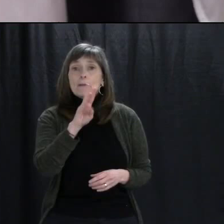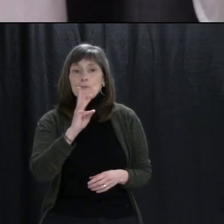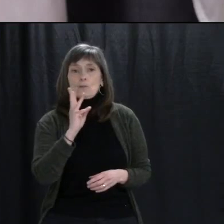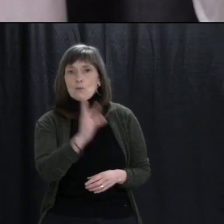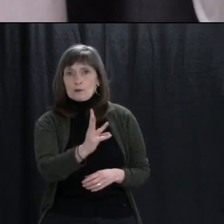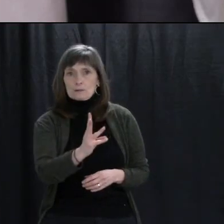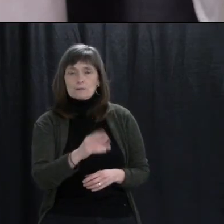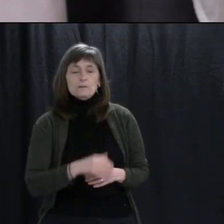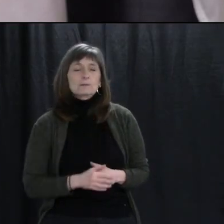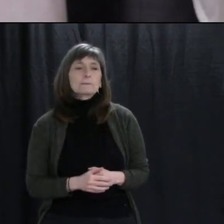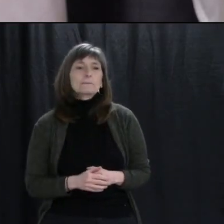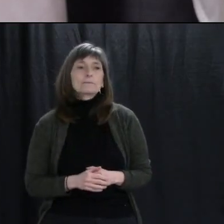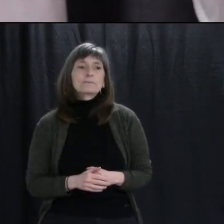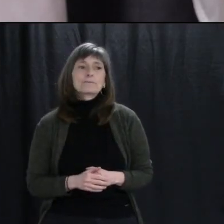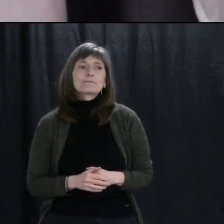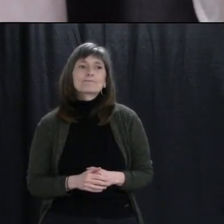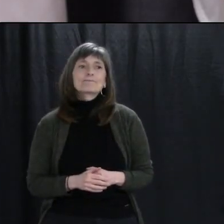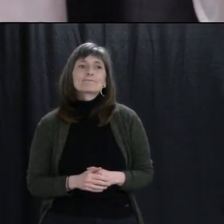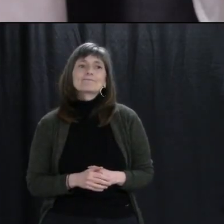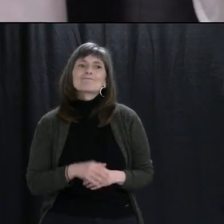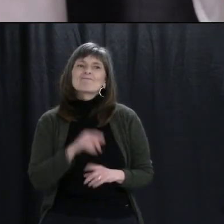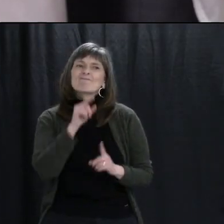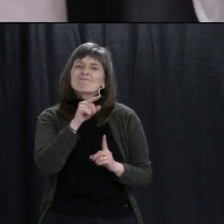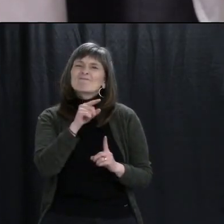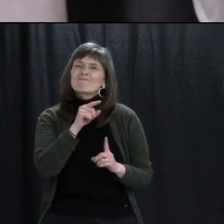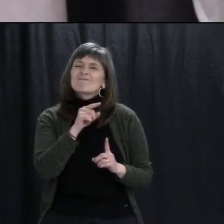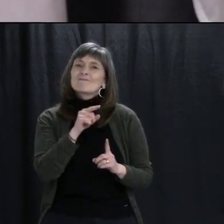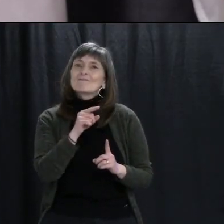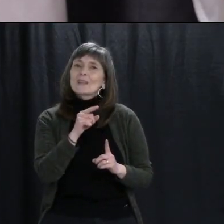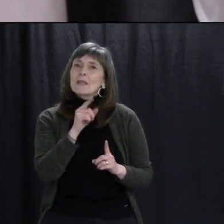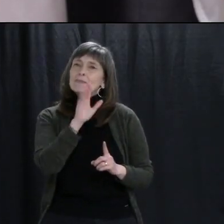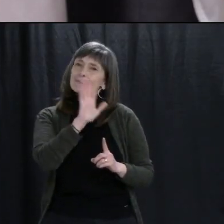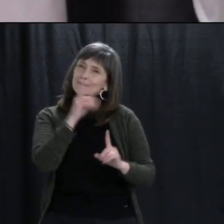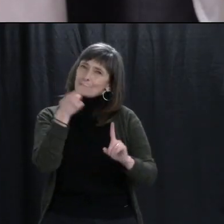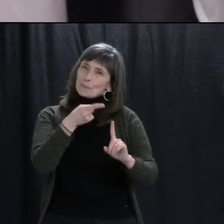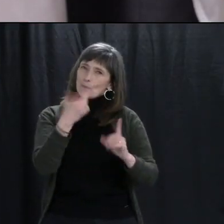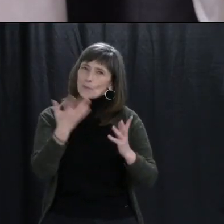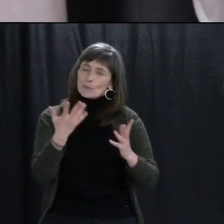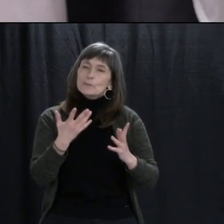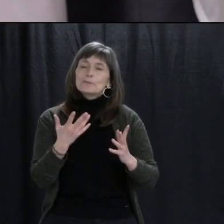for, the issue here is around non-essential travel going into Labrador West.